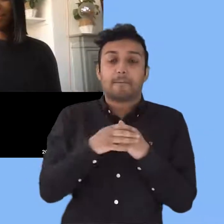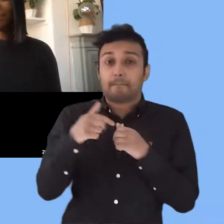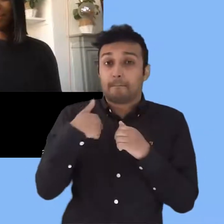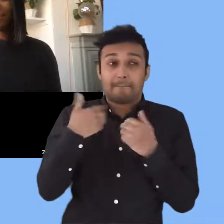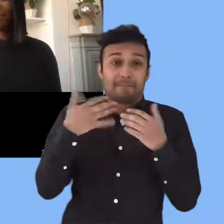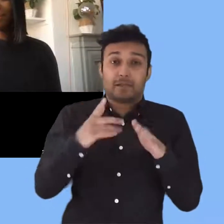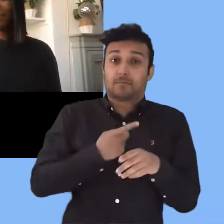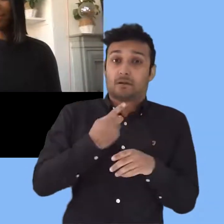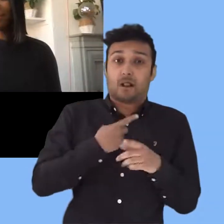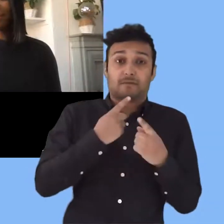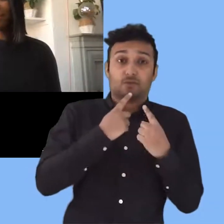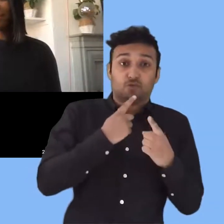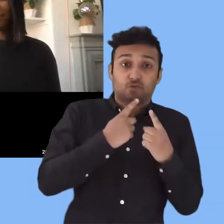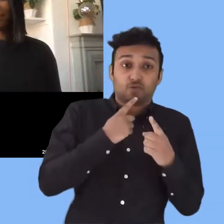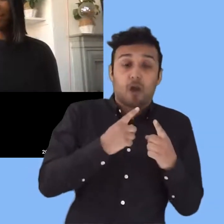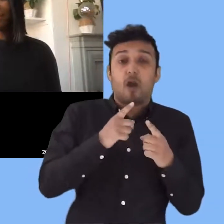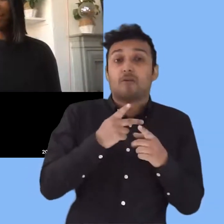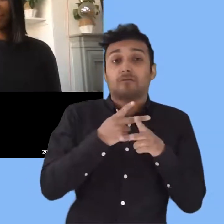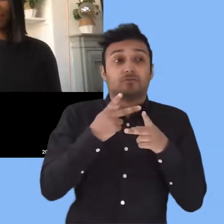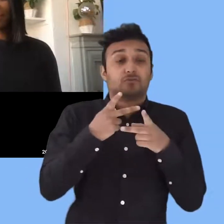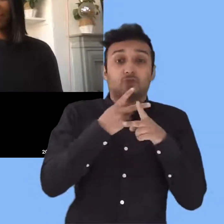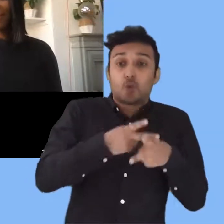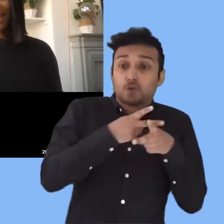nursery, reception and Key Stage 1.